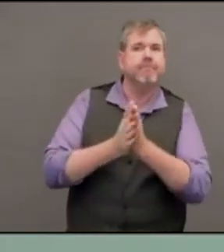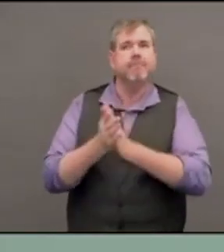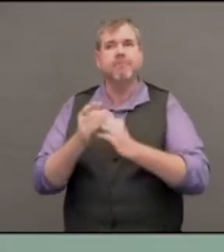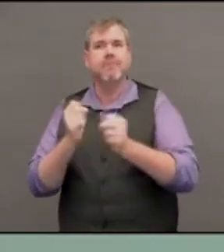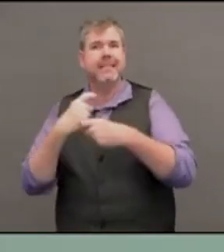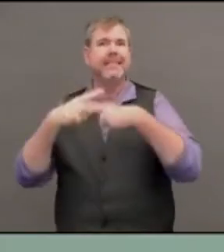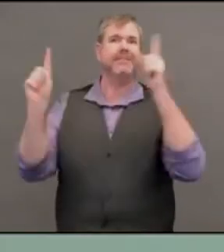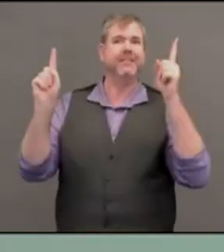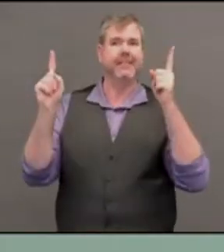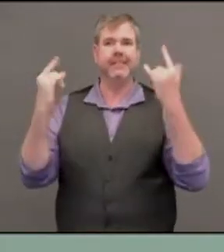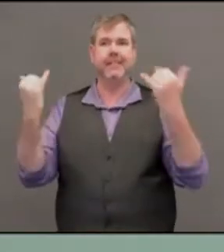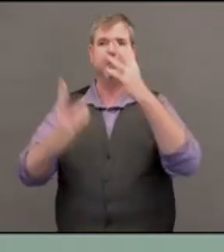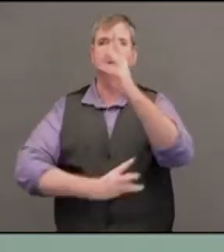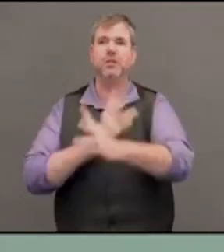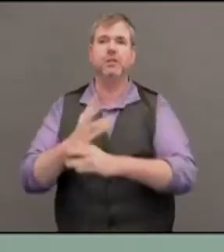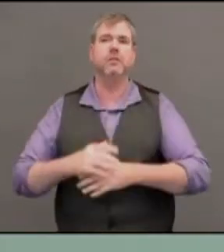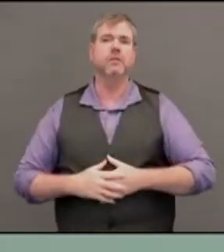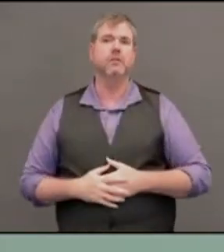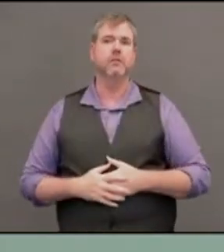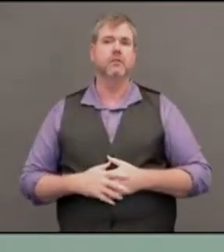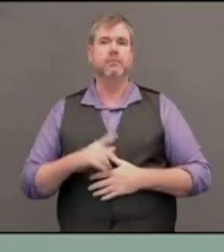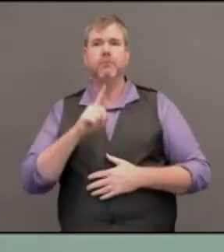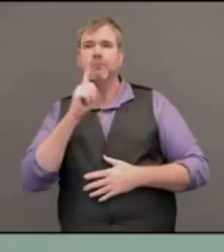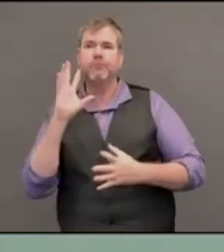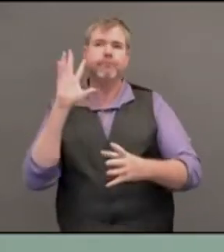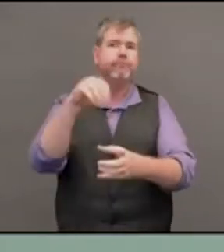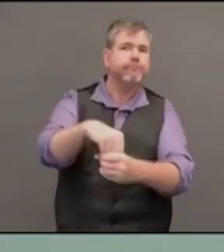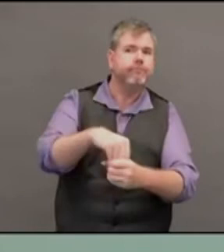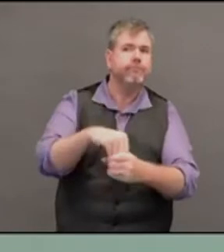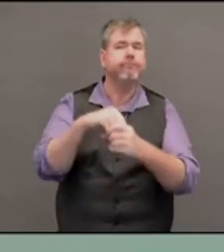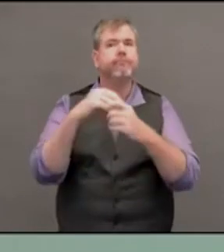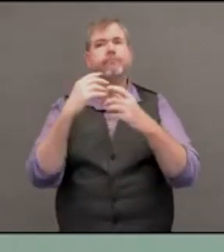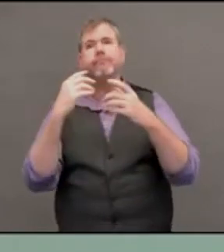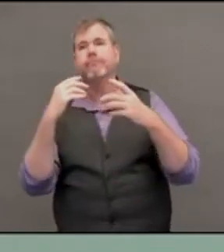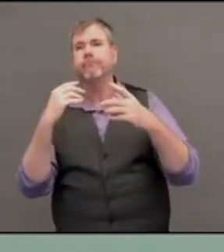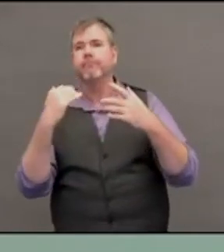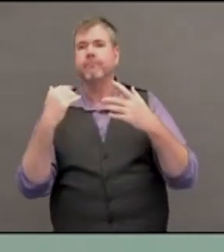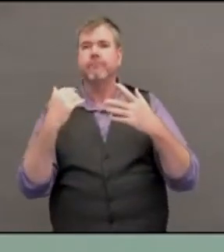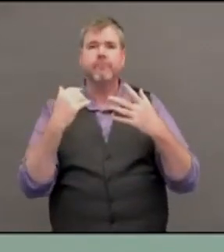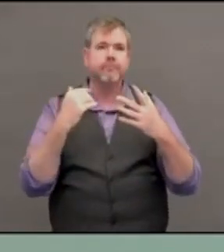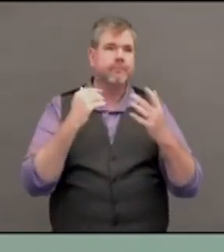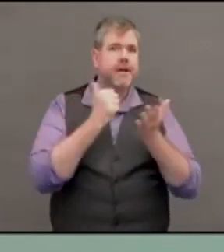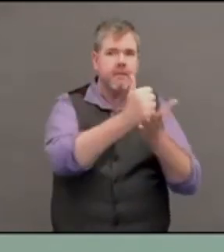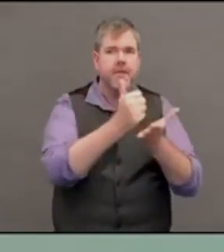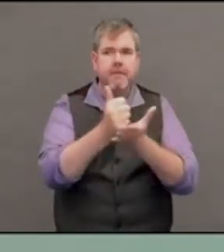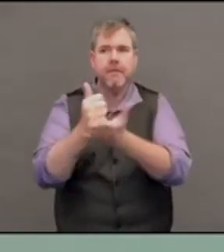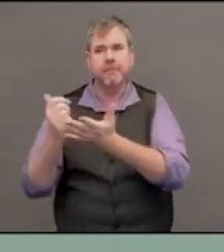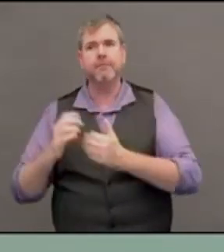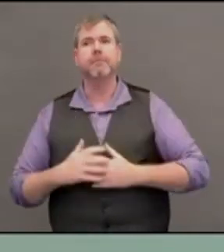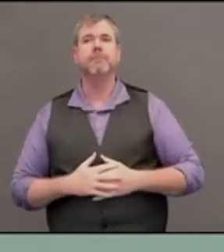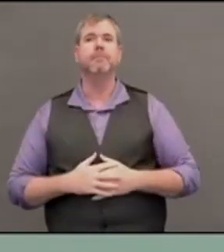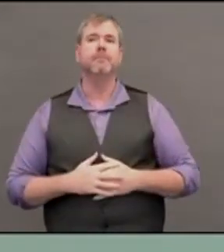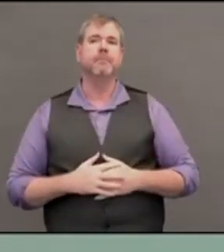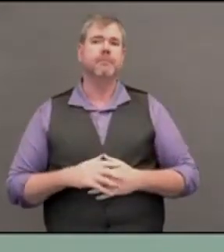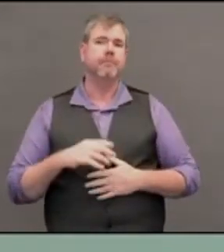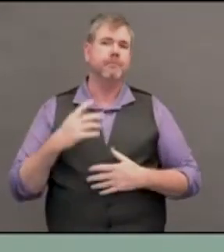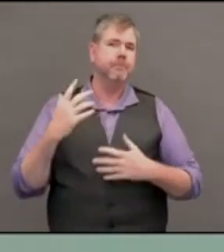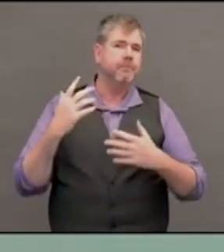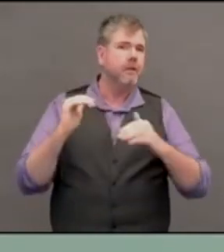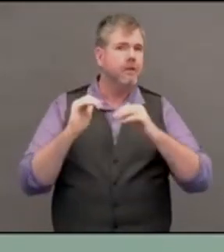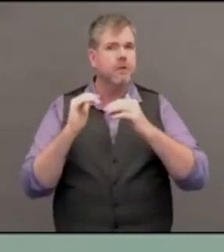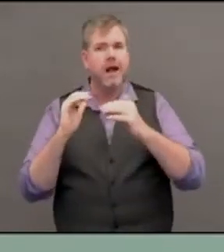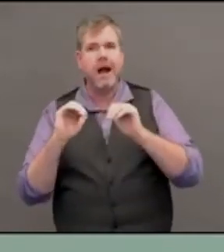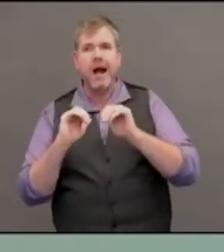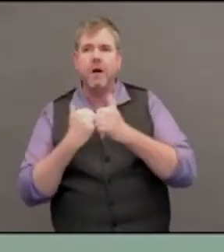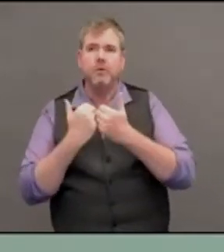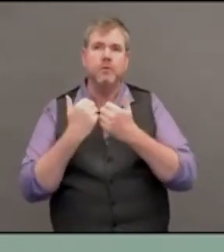to get involved somehow. And I realized that if I really wanted, to make a difference somewhere, I had to start in the community, in my own